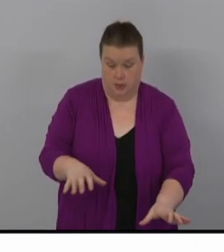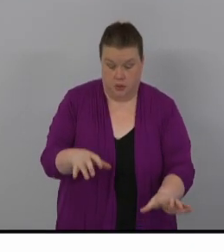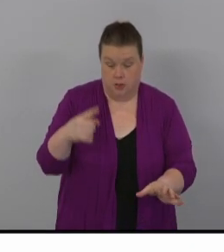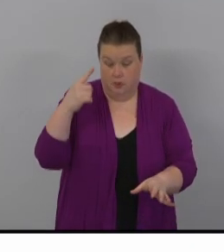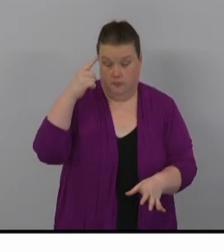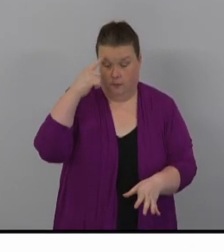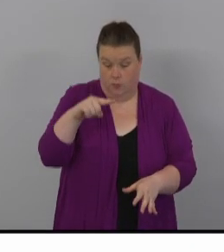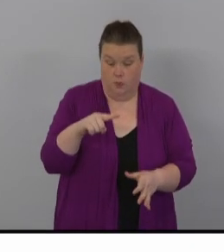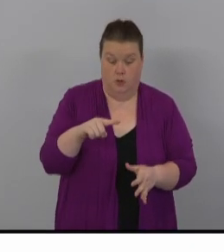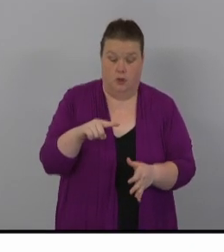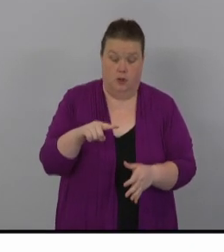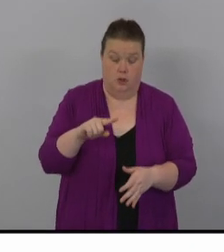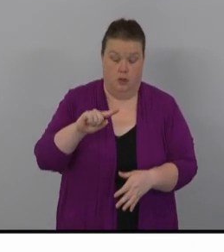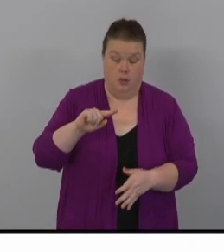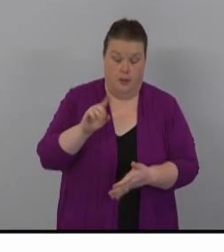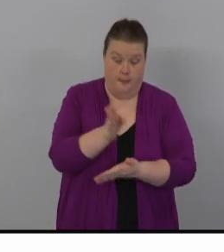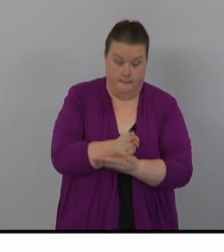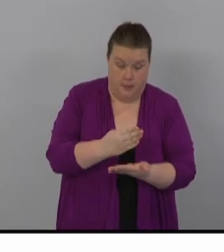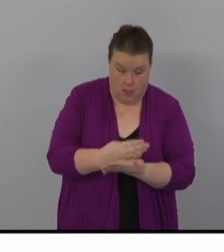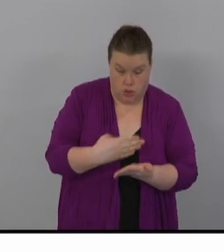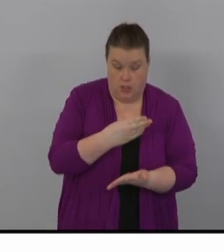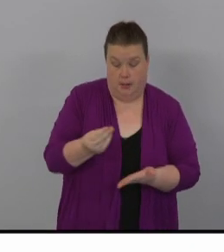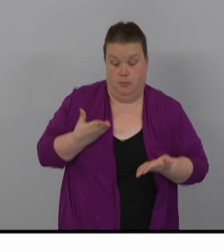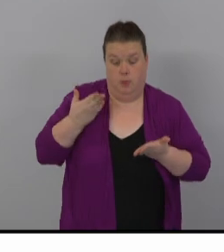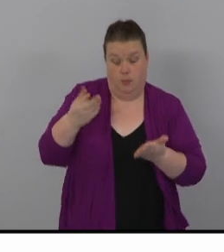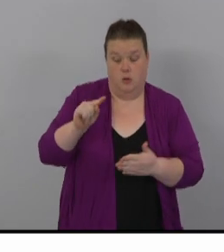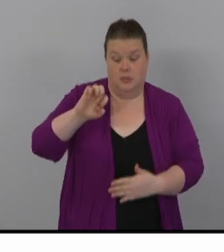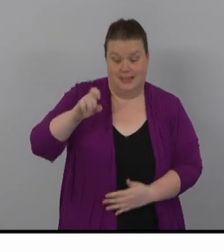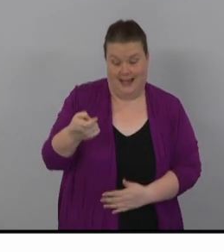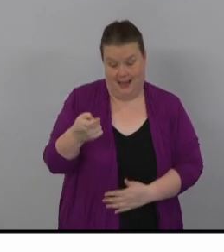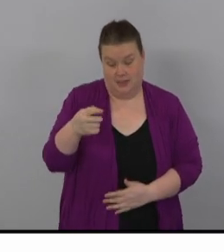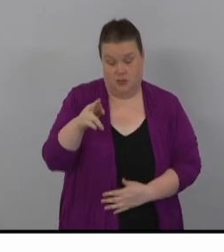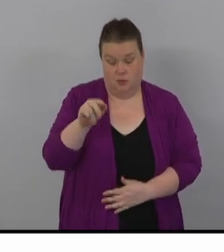fiscal year presented by Ms. Davis.